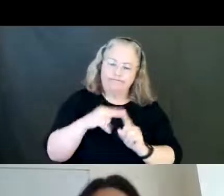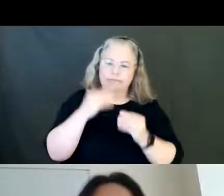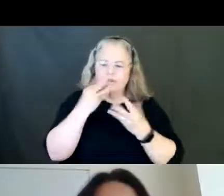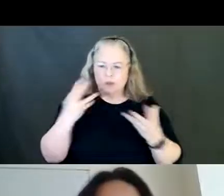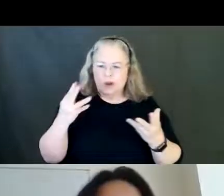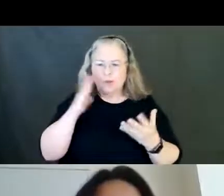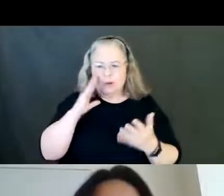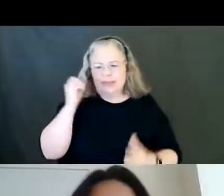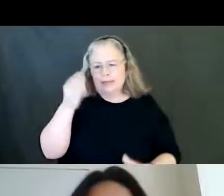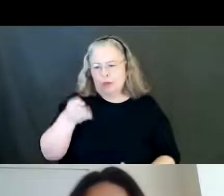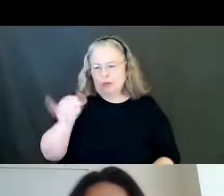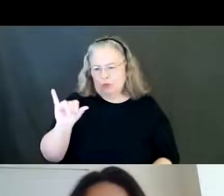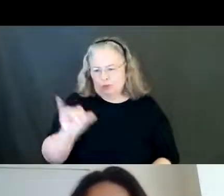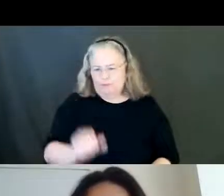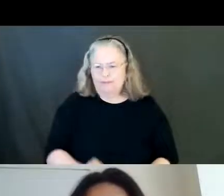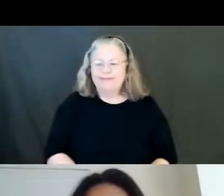Mm-hmm.